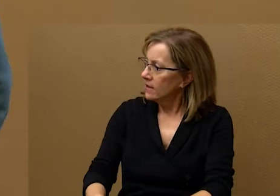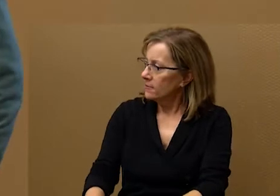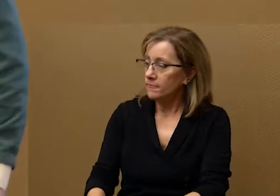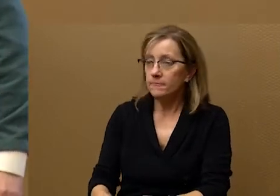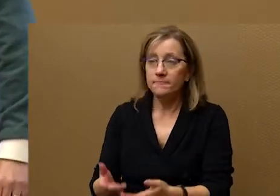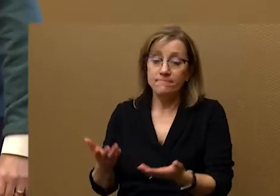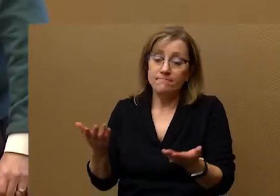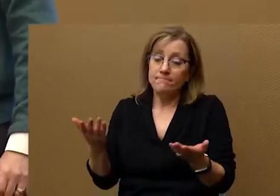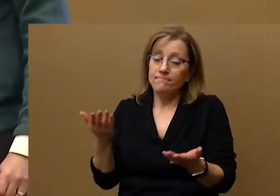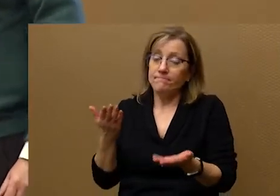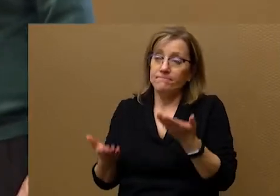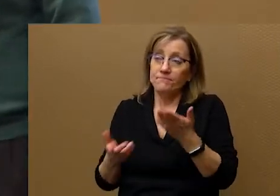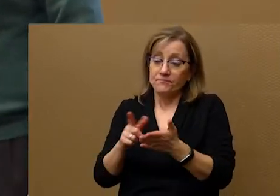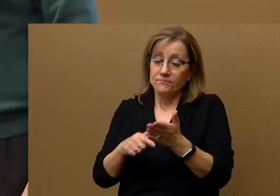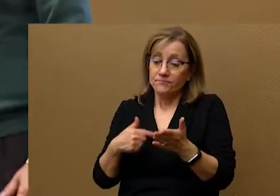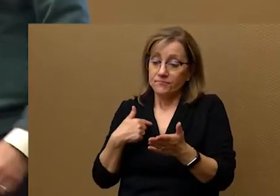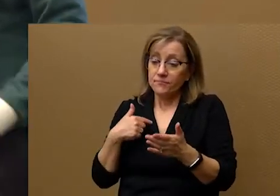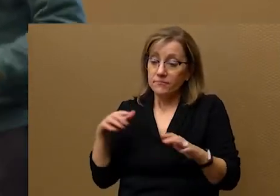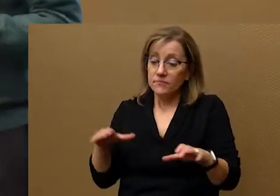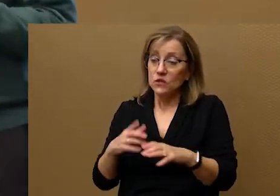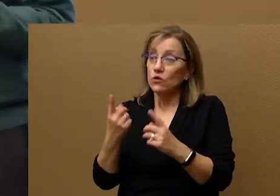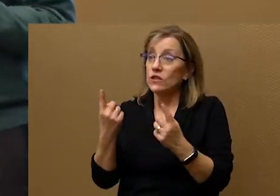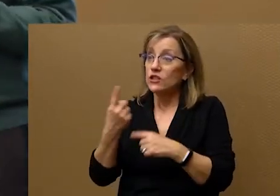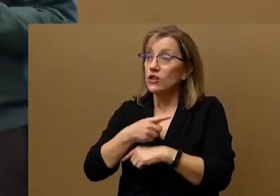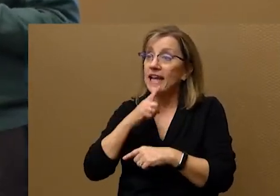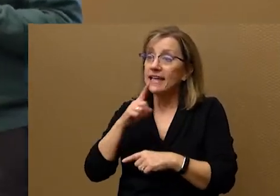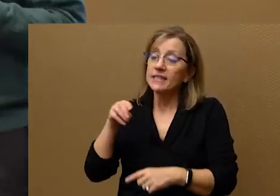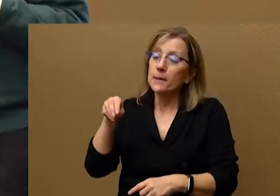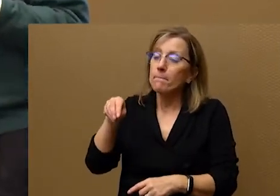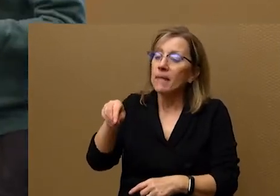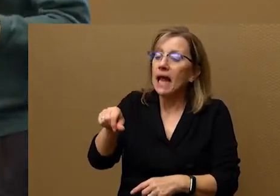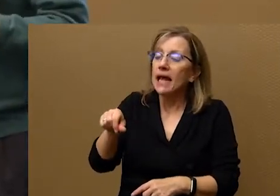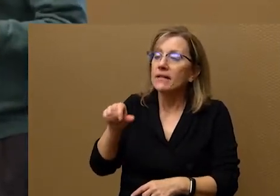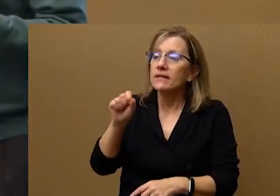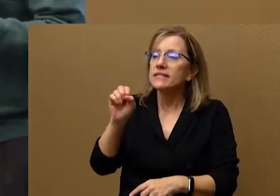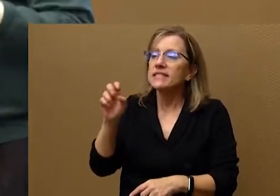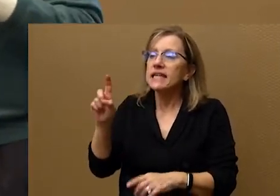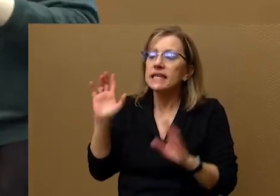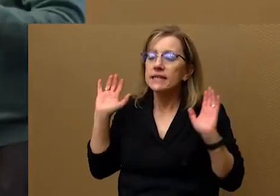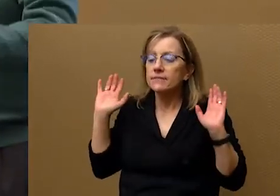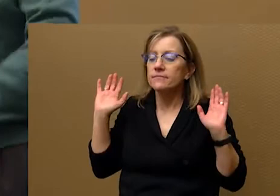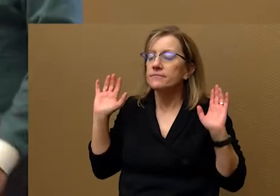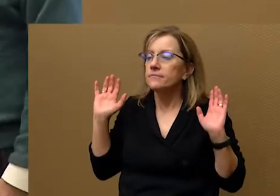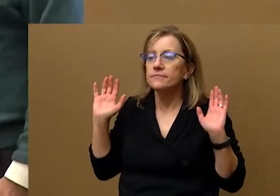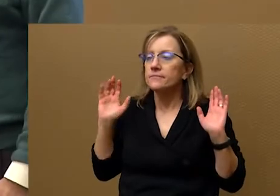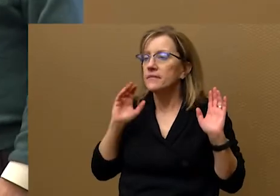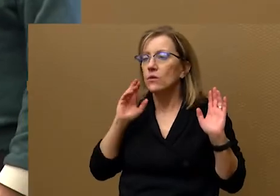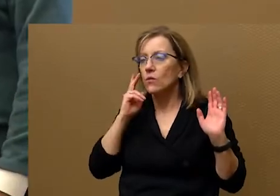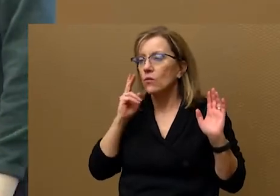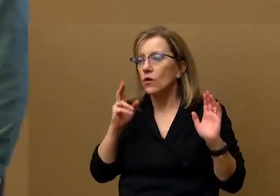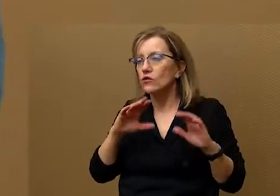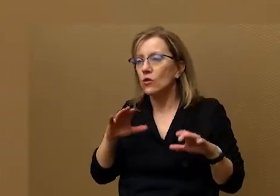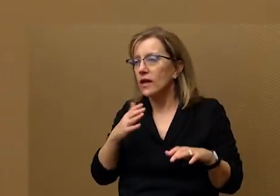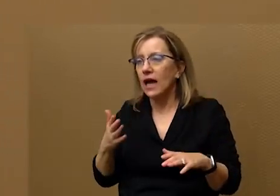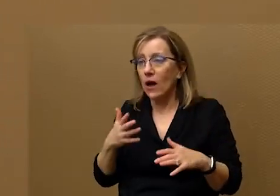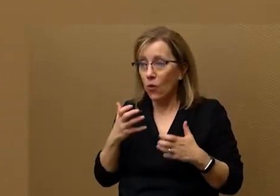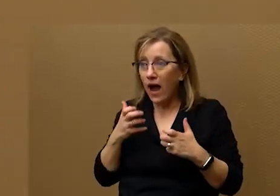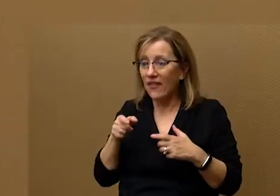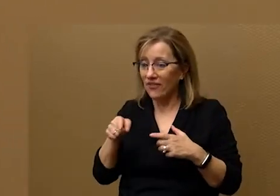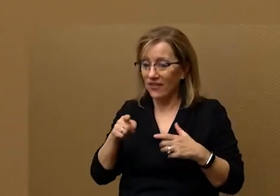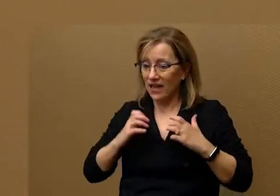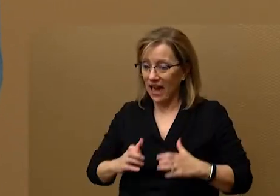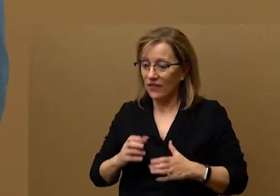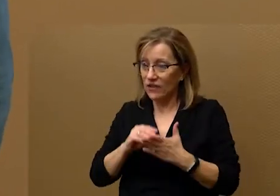Well, maybe it may not happen today. Maybe what I'm doing today is planting seeds. I want you,